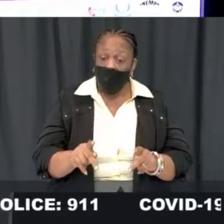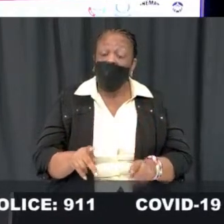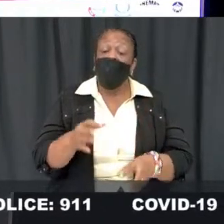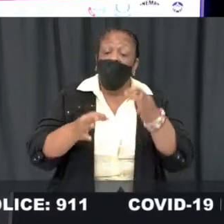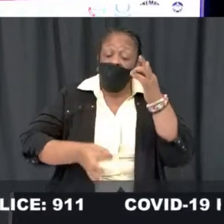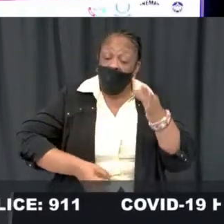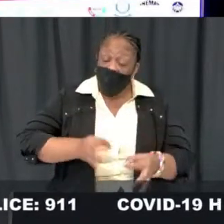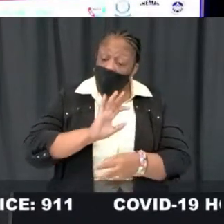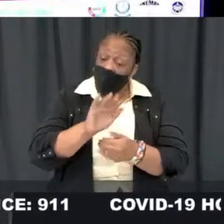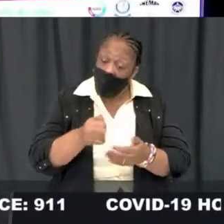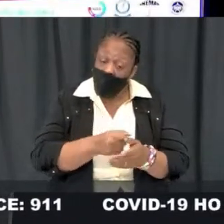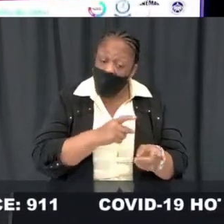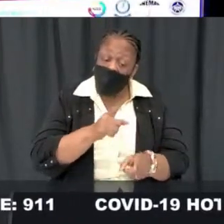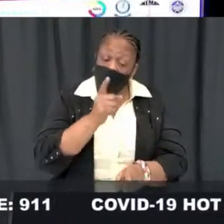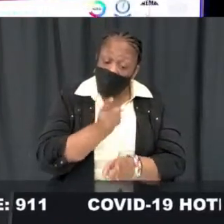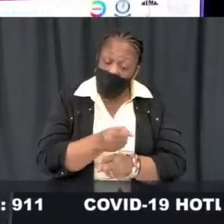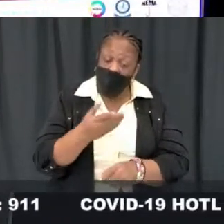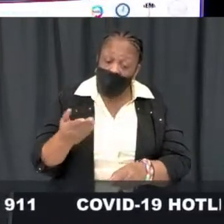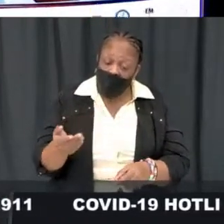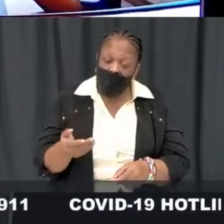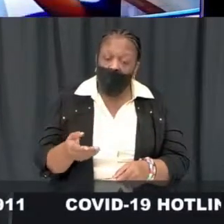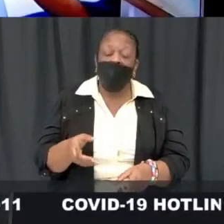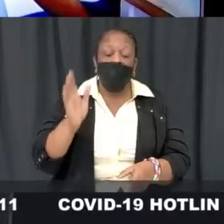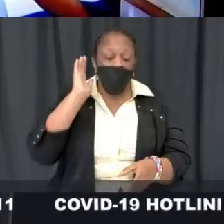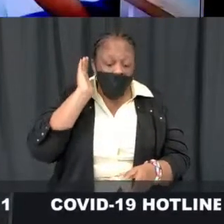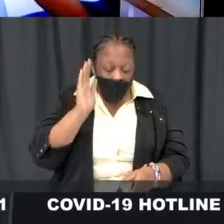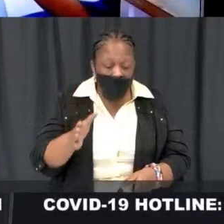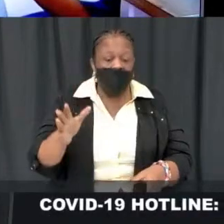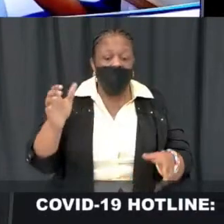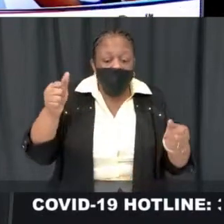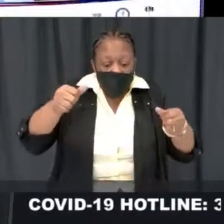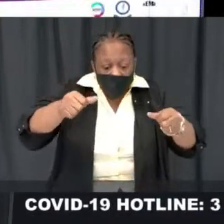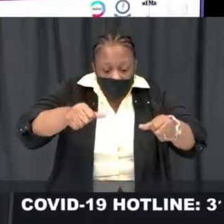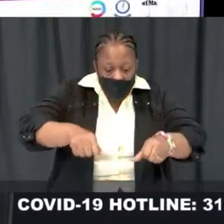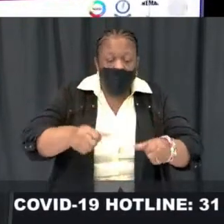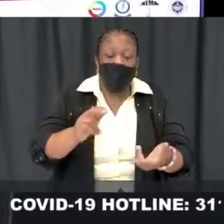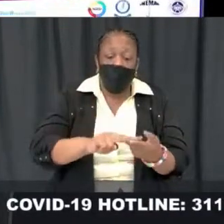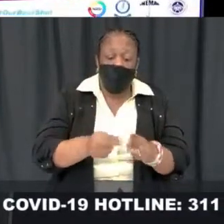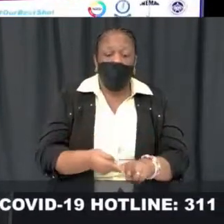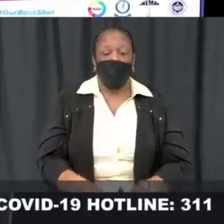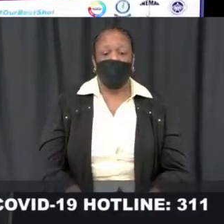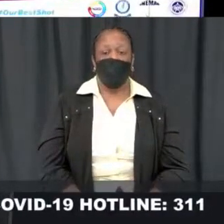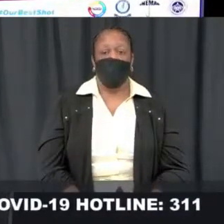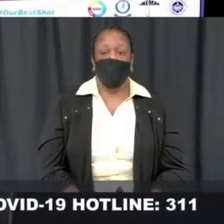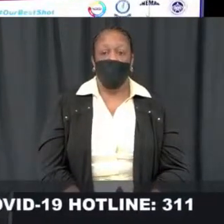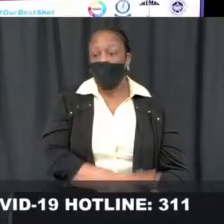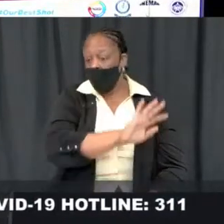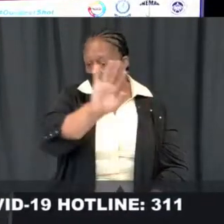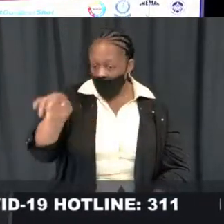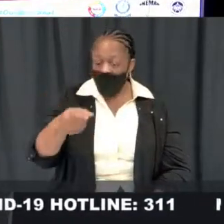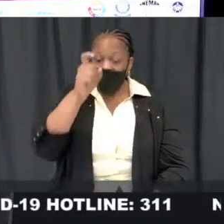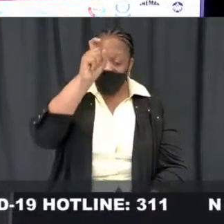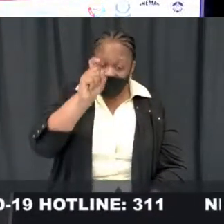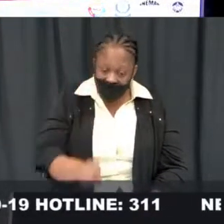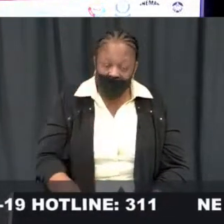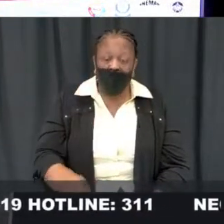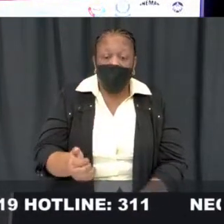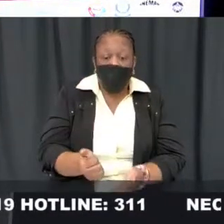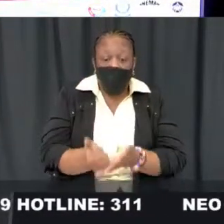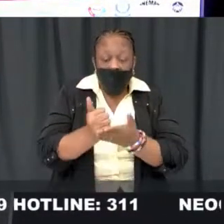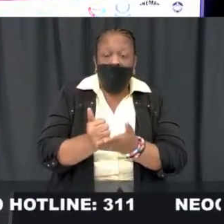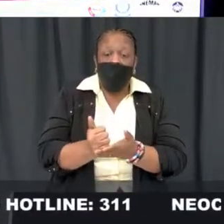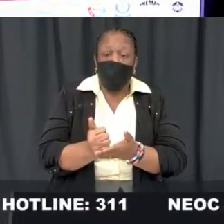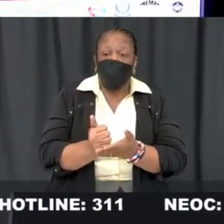are getting there. We are getting there. So I need your help. I want to